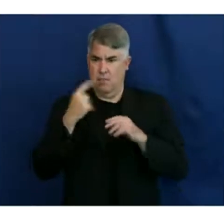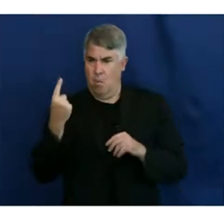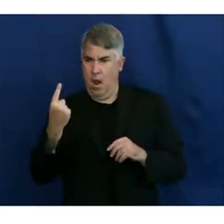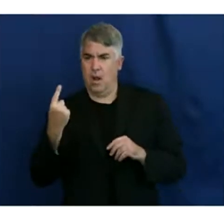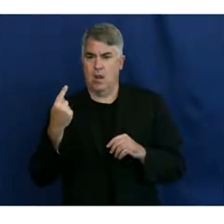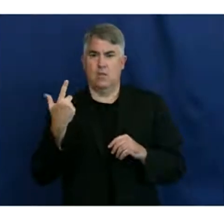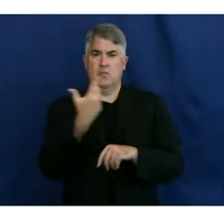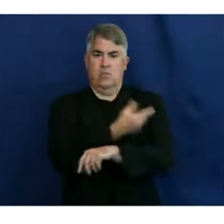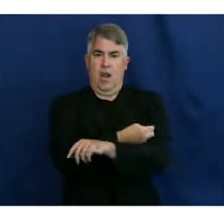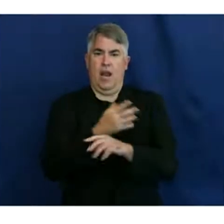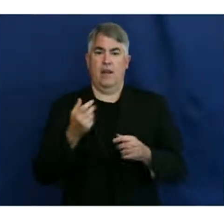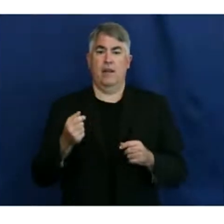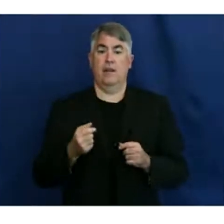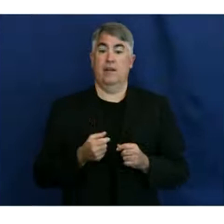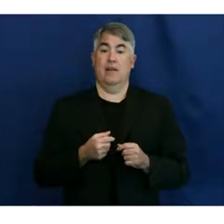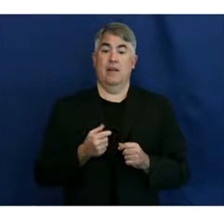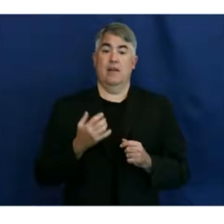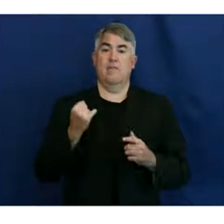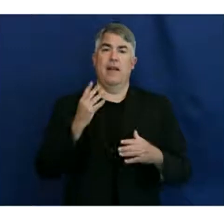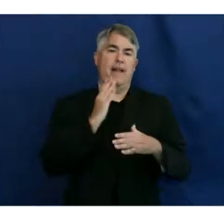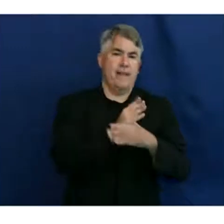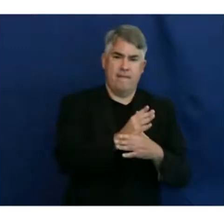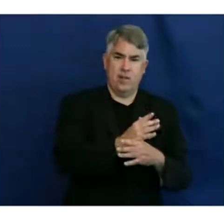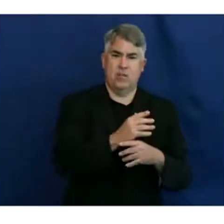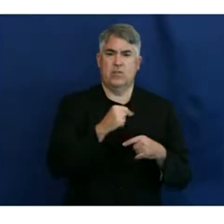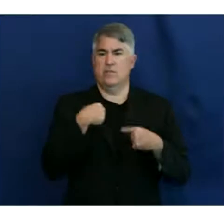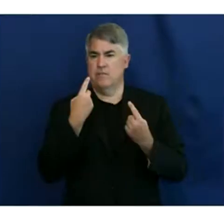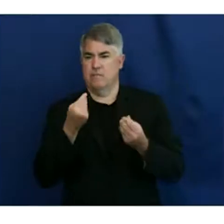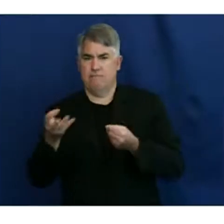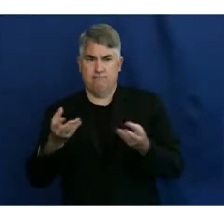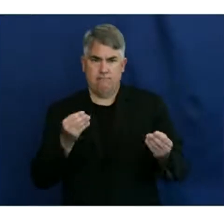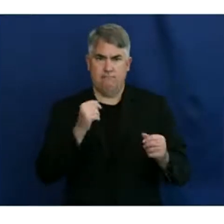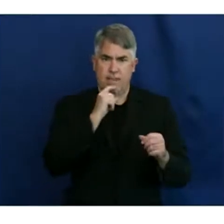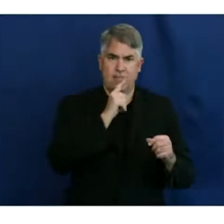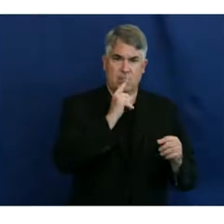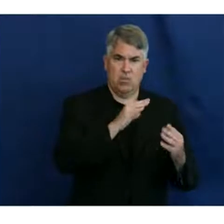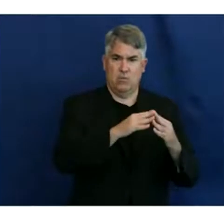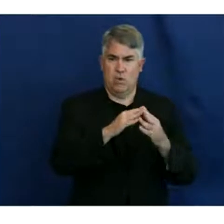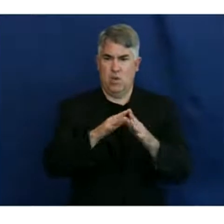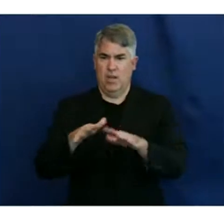lot of this has to do with interventions and the work that we've been doing in the community. The